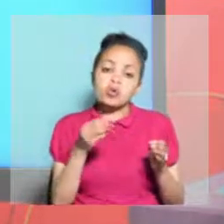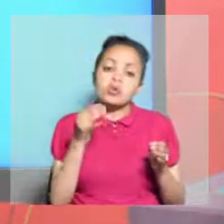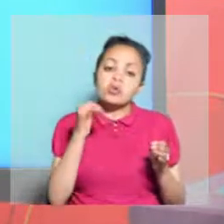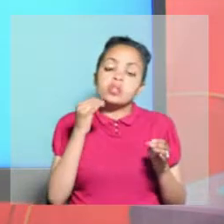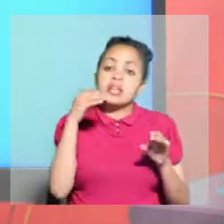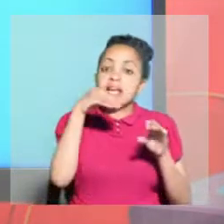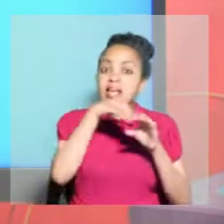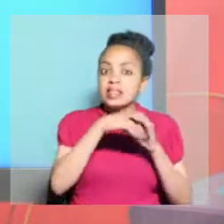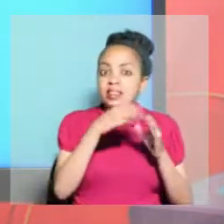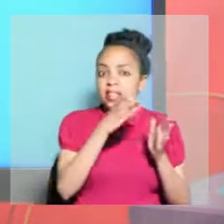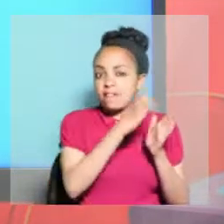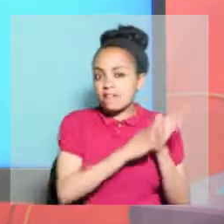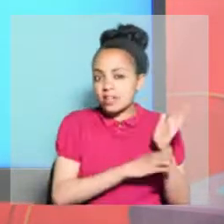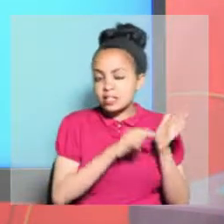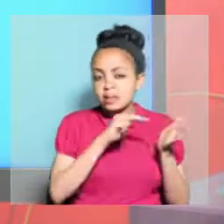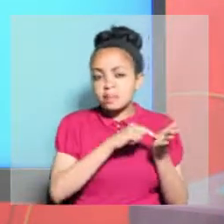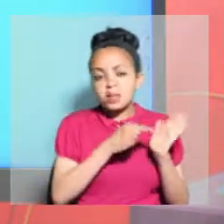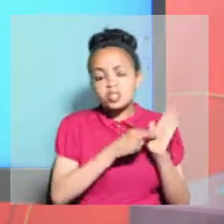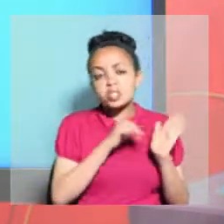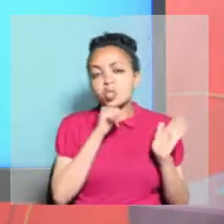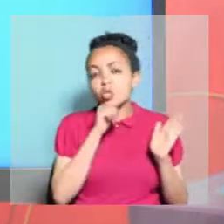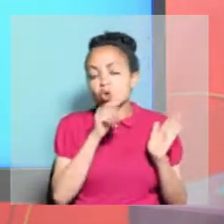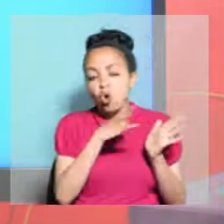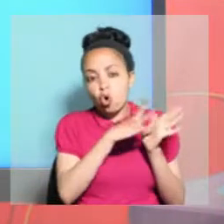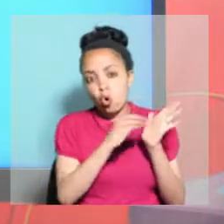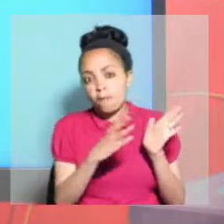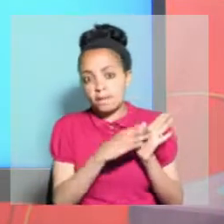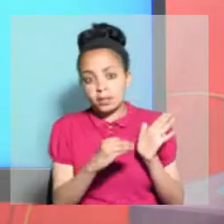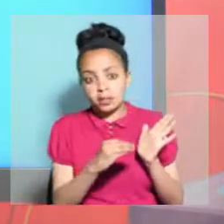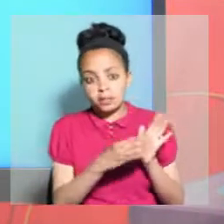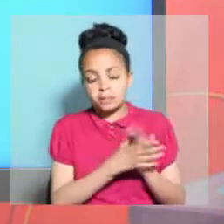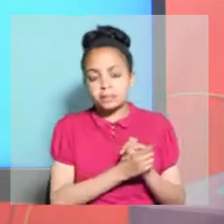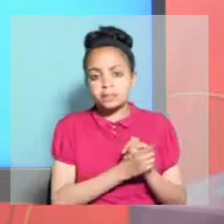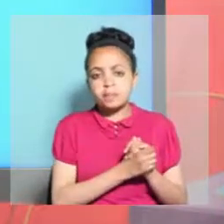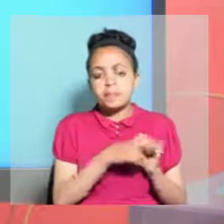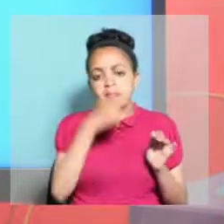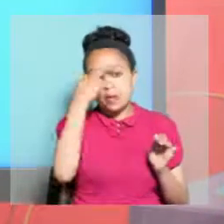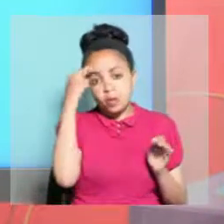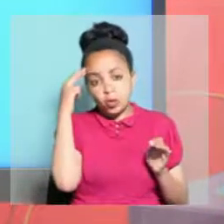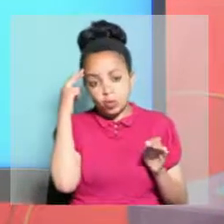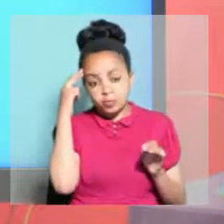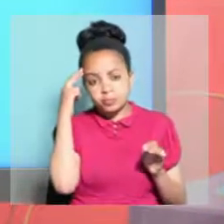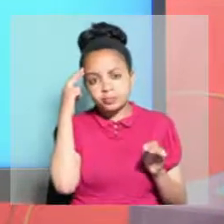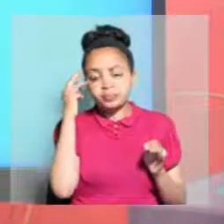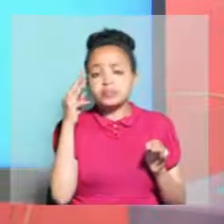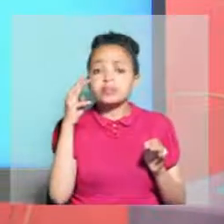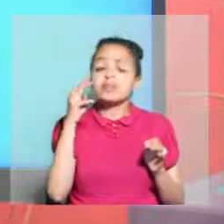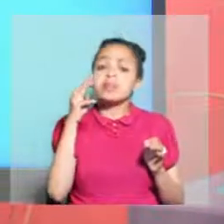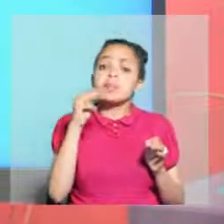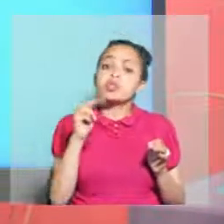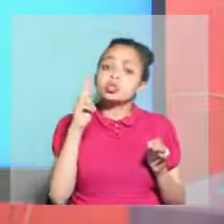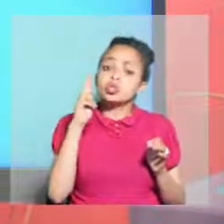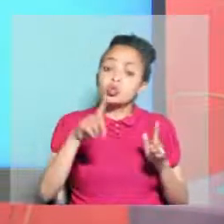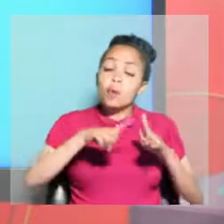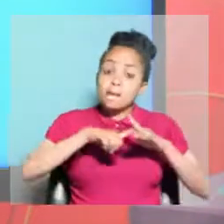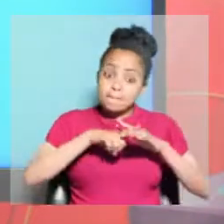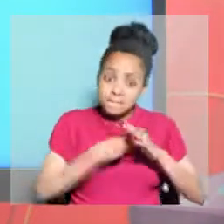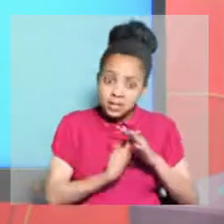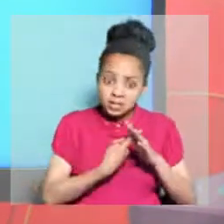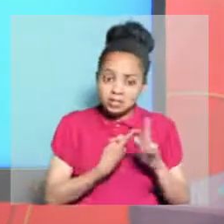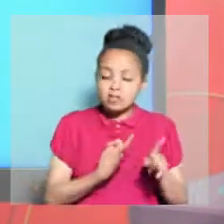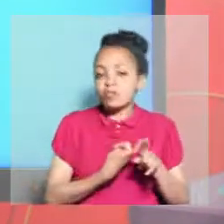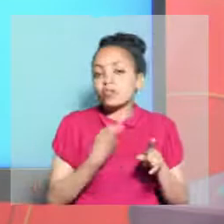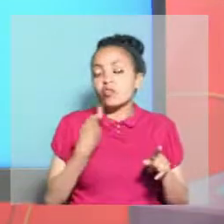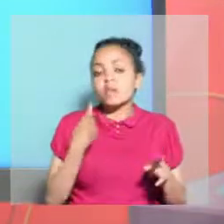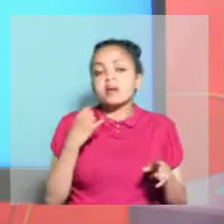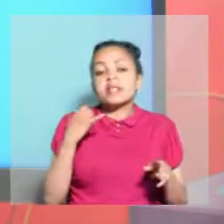interface. Means there is no copy. Because meiosis II can be begun from